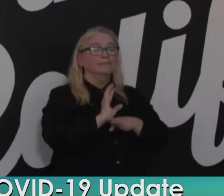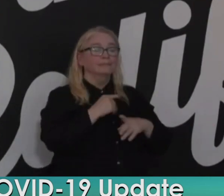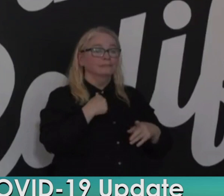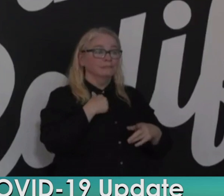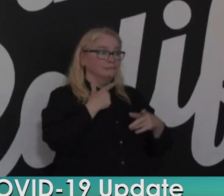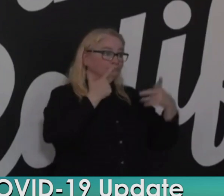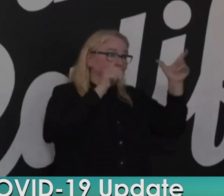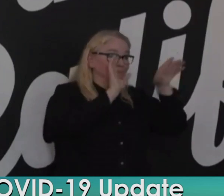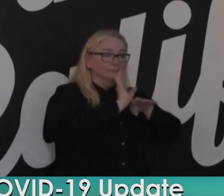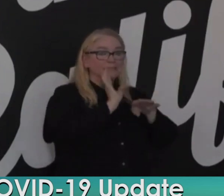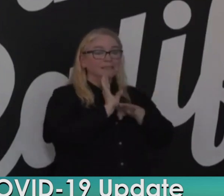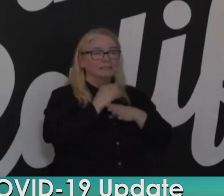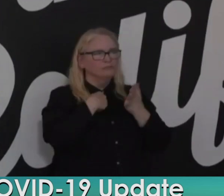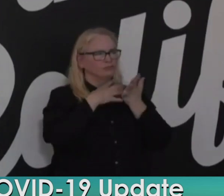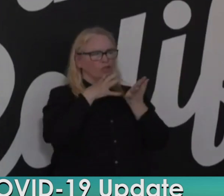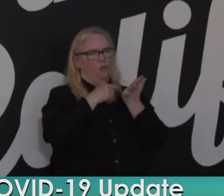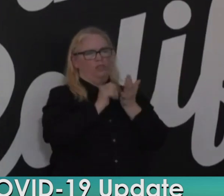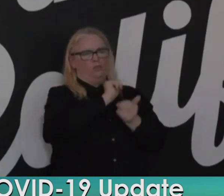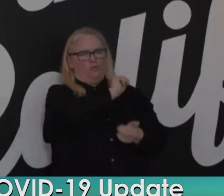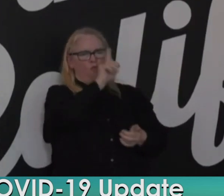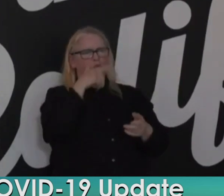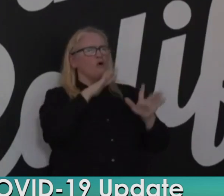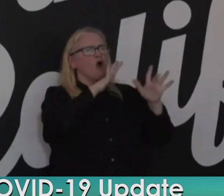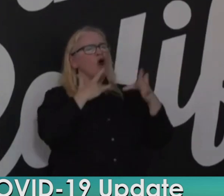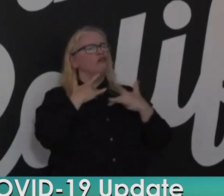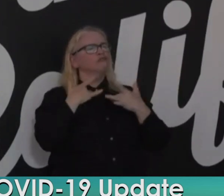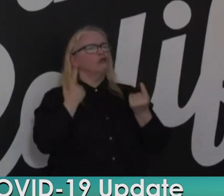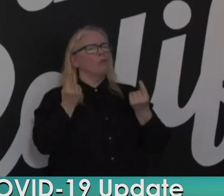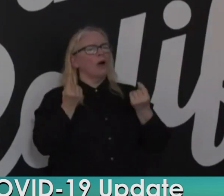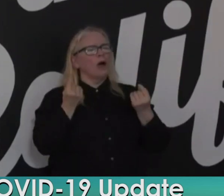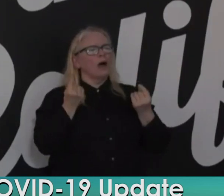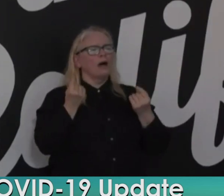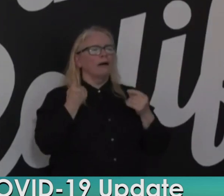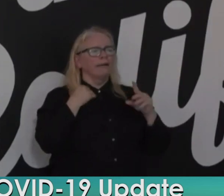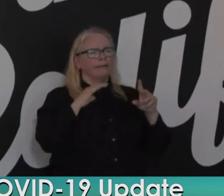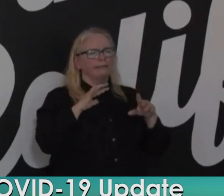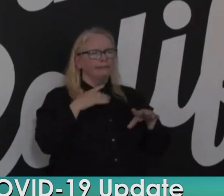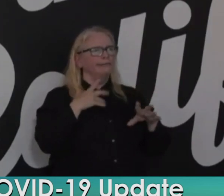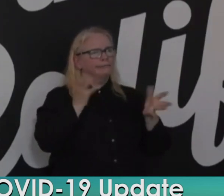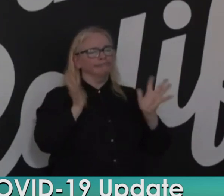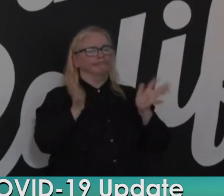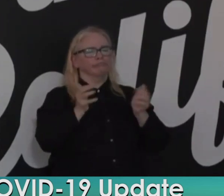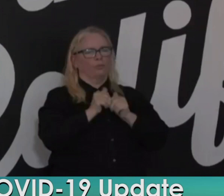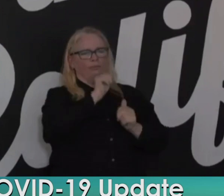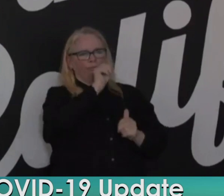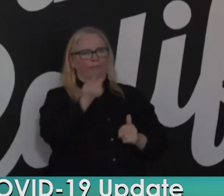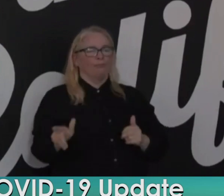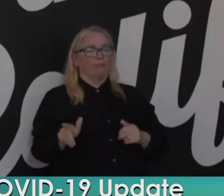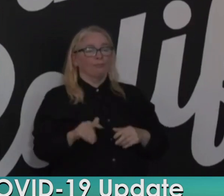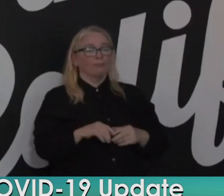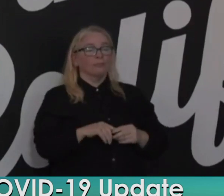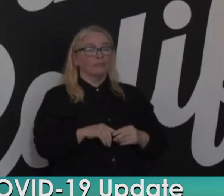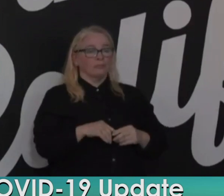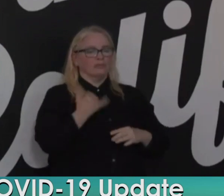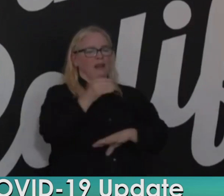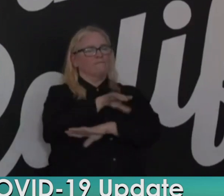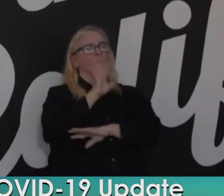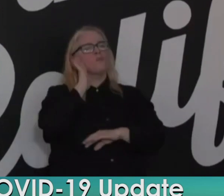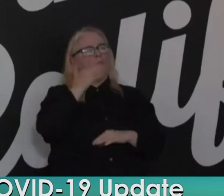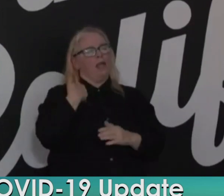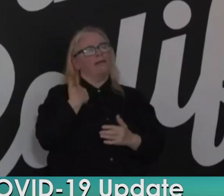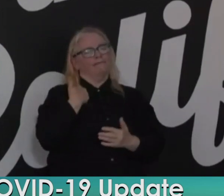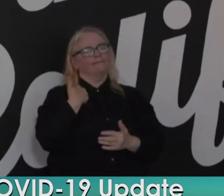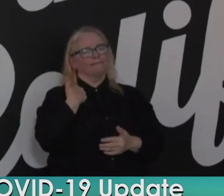businesses to address their particular and unique needs. Today, this afternoon, we will be doing the same in our